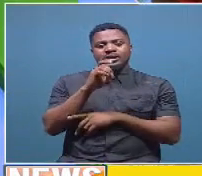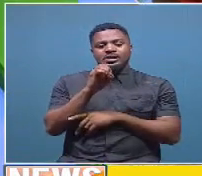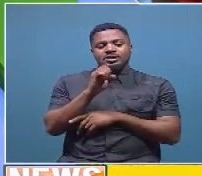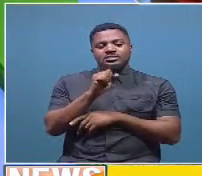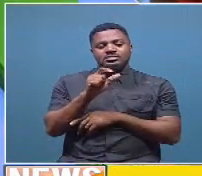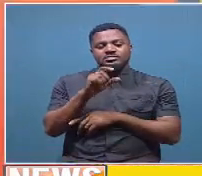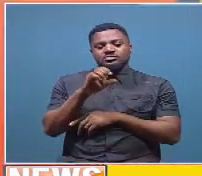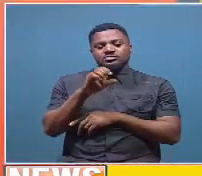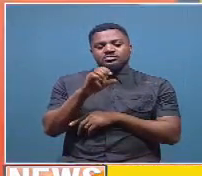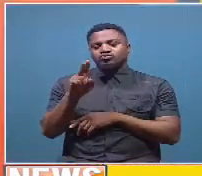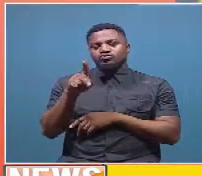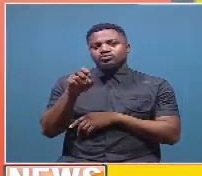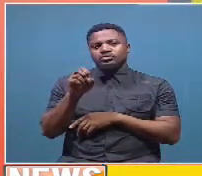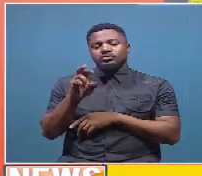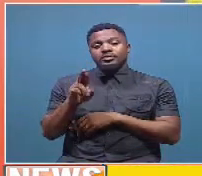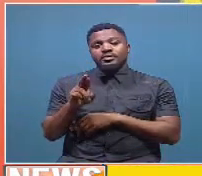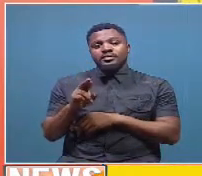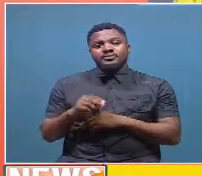super.